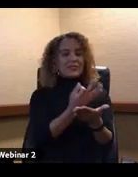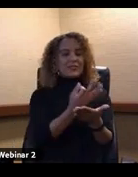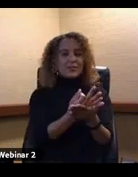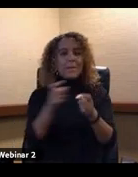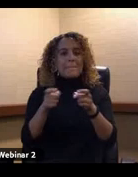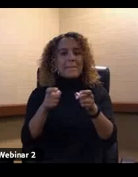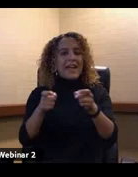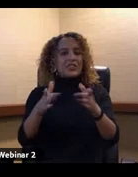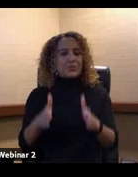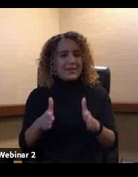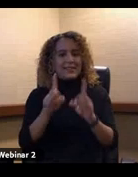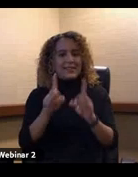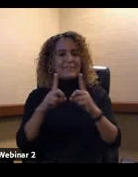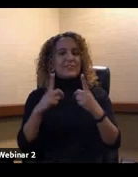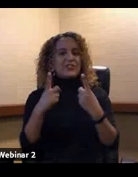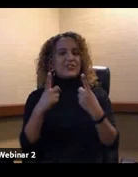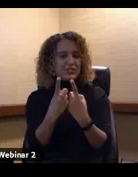Financial Management Division.